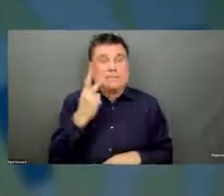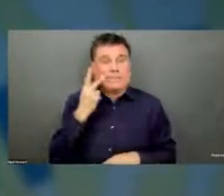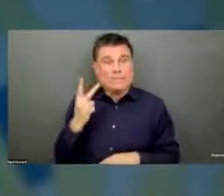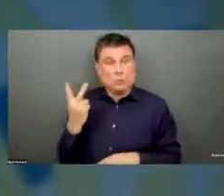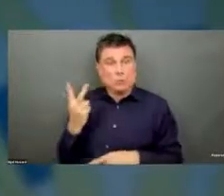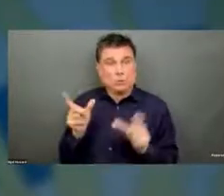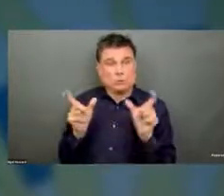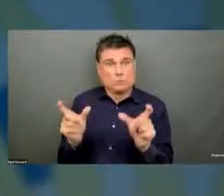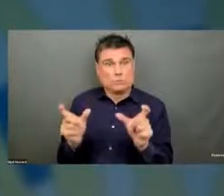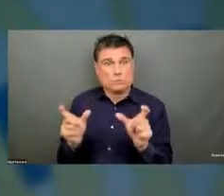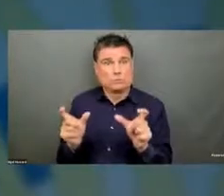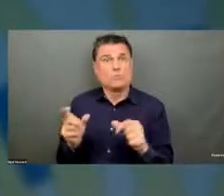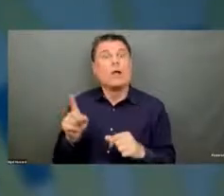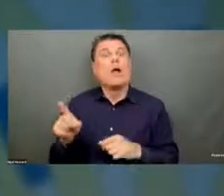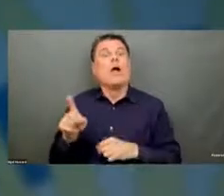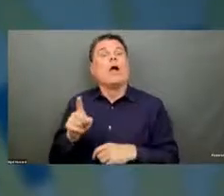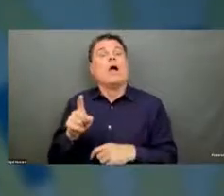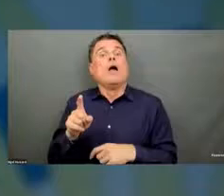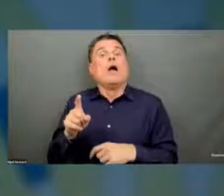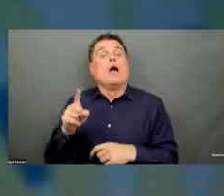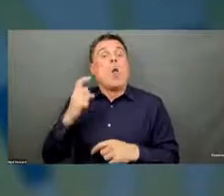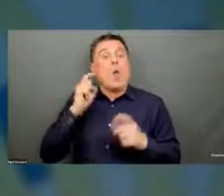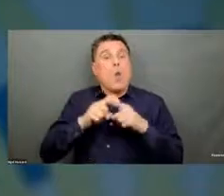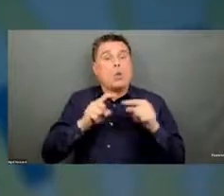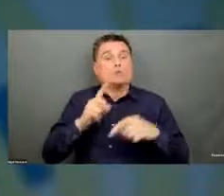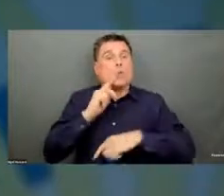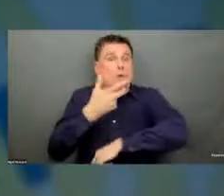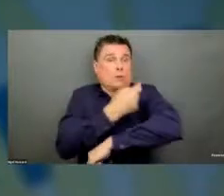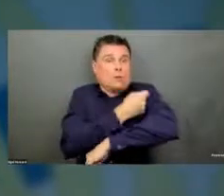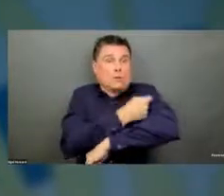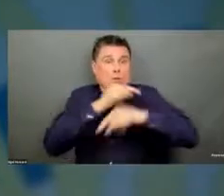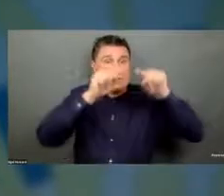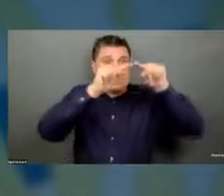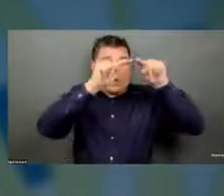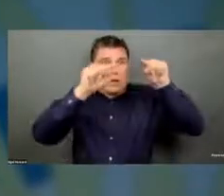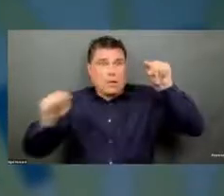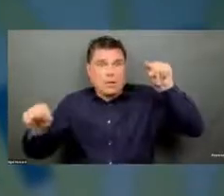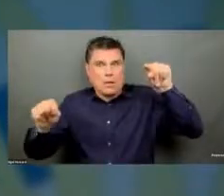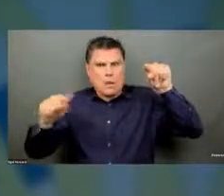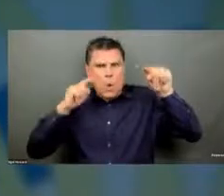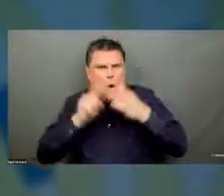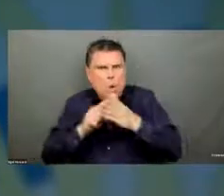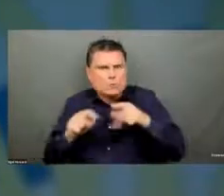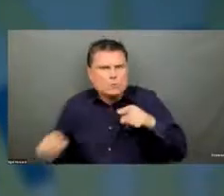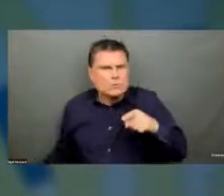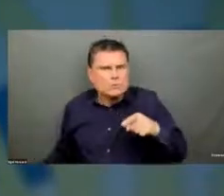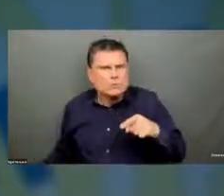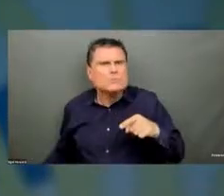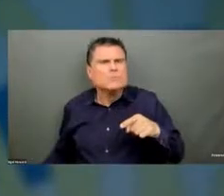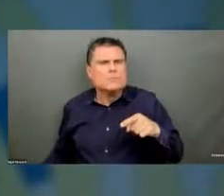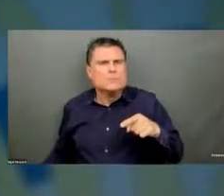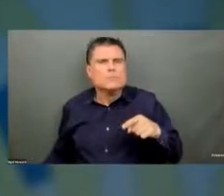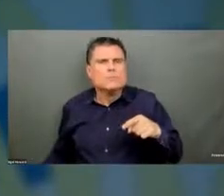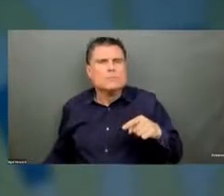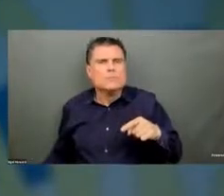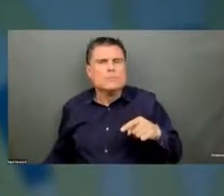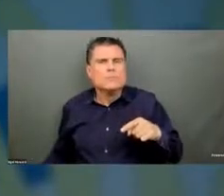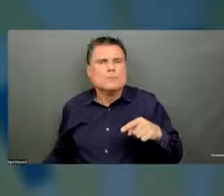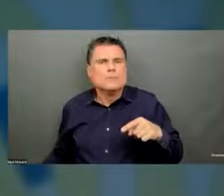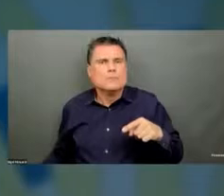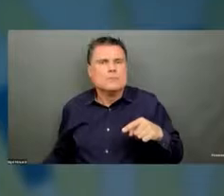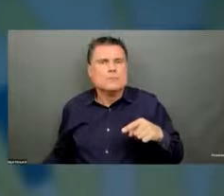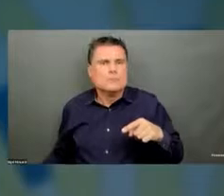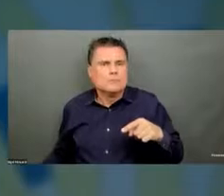dramatic change in risk. So those are things that we will continue to monitor as more and more people are